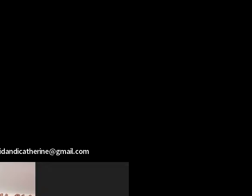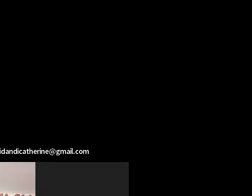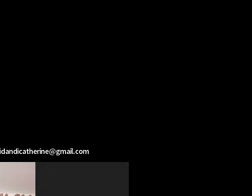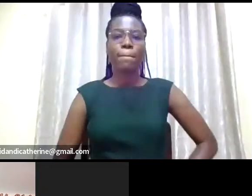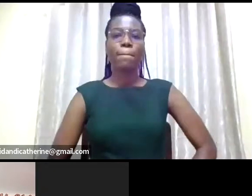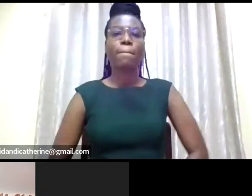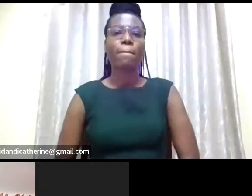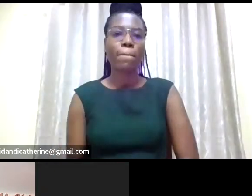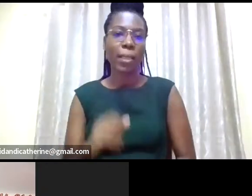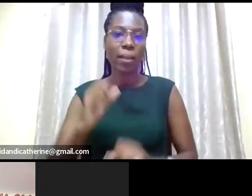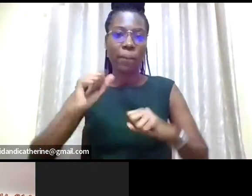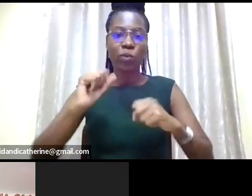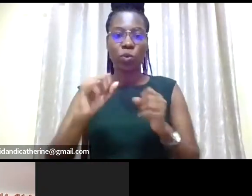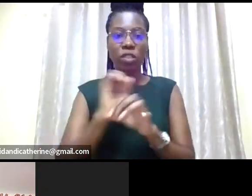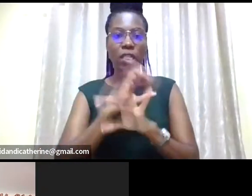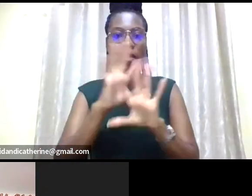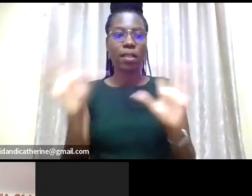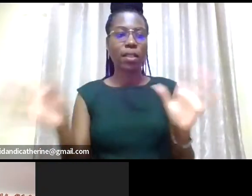in your